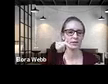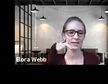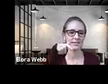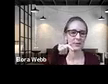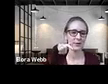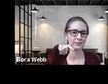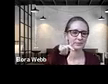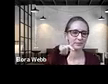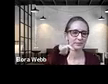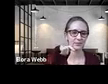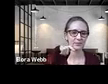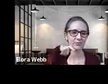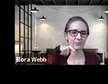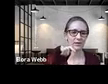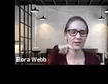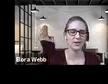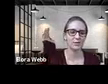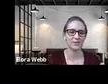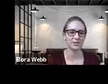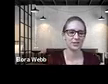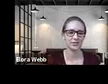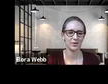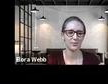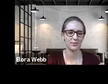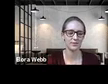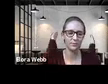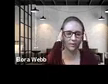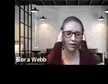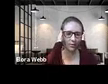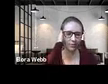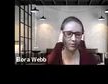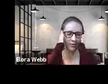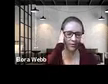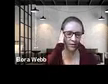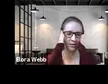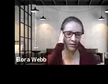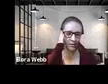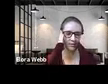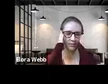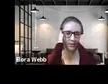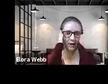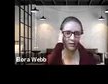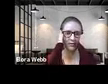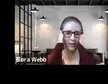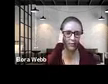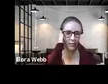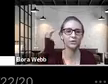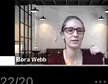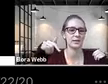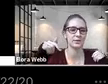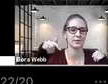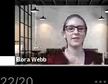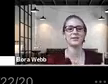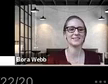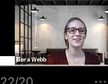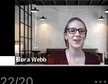if you want to go to the next slide, Mara, I just kind of wanted to share some, some, um, of the, uh, feedback from, oh,